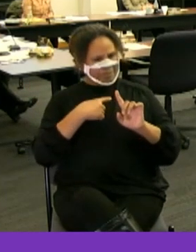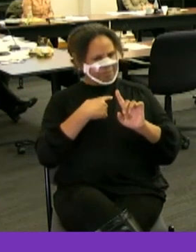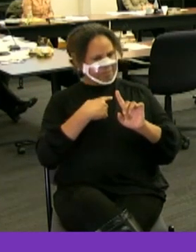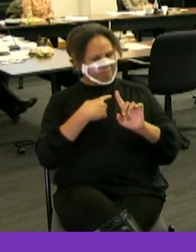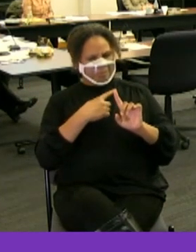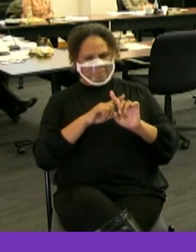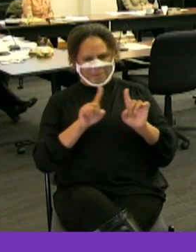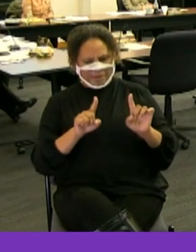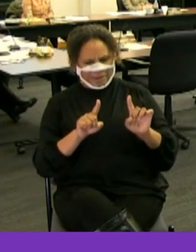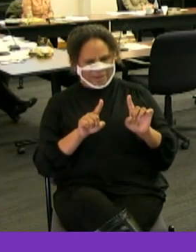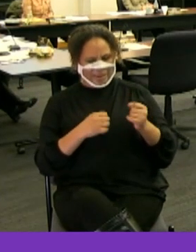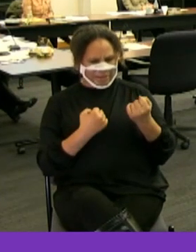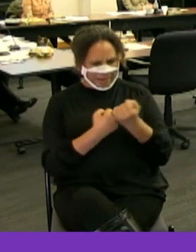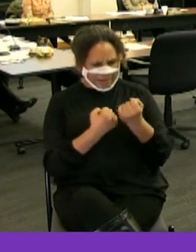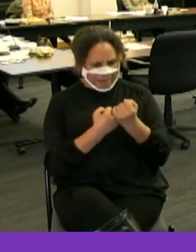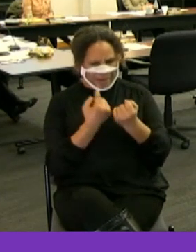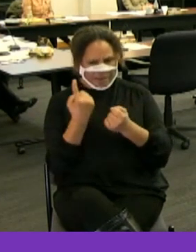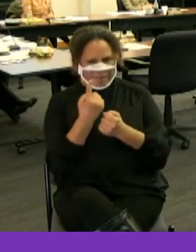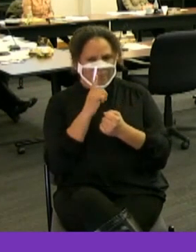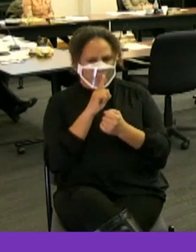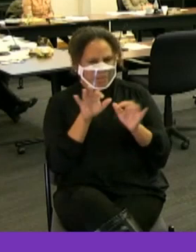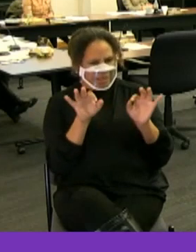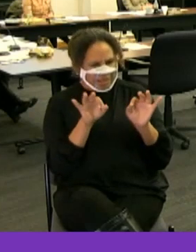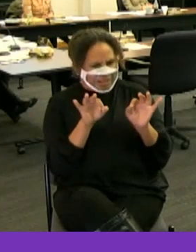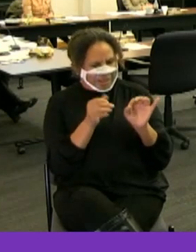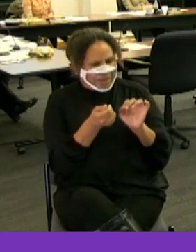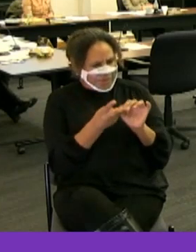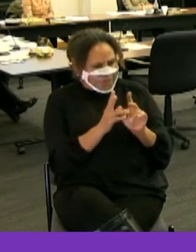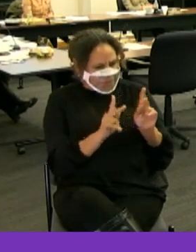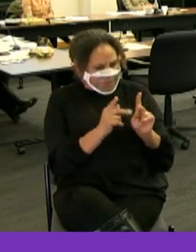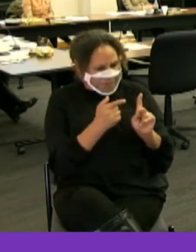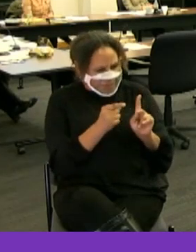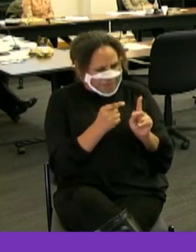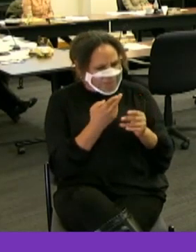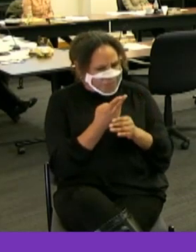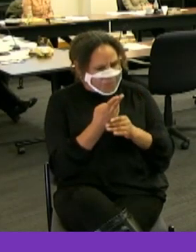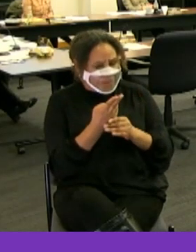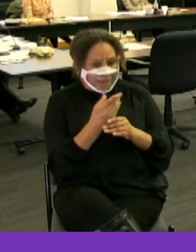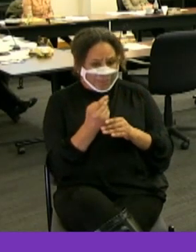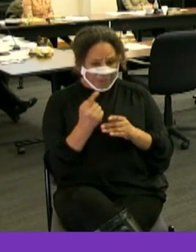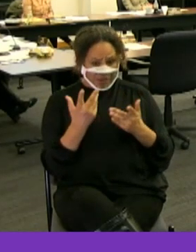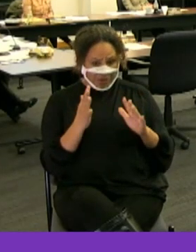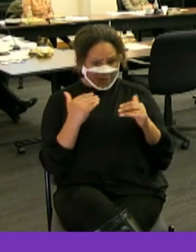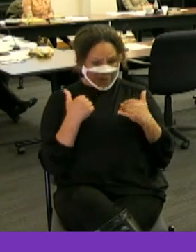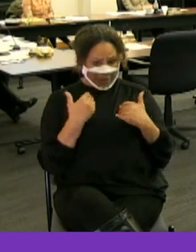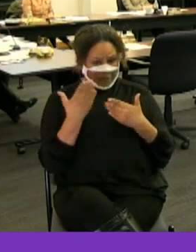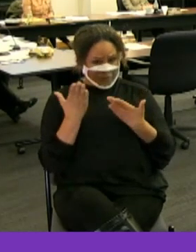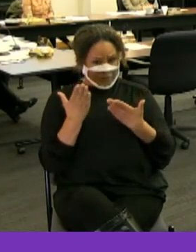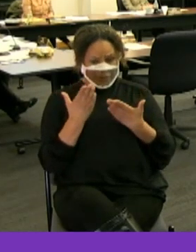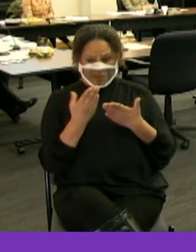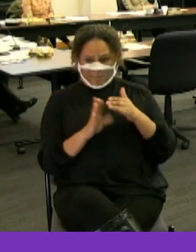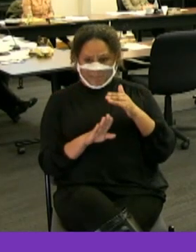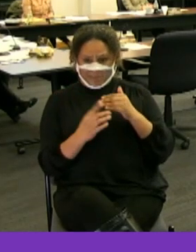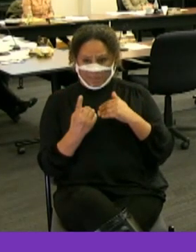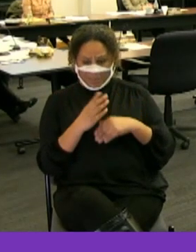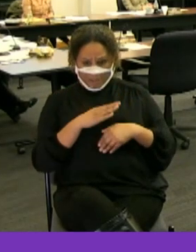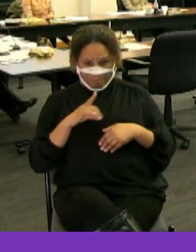basically a real small minority, and we have the services already here, and it's basically only for a board